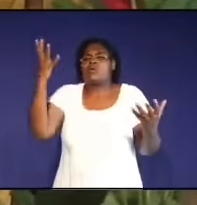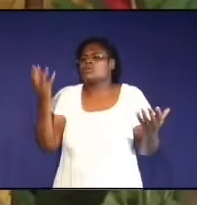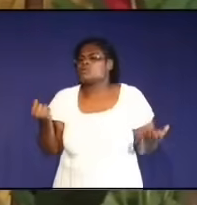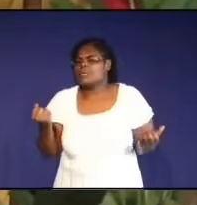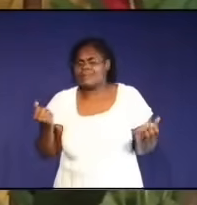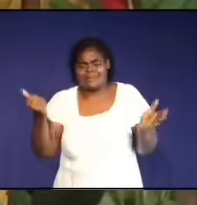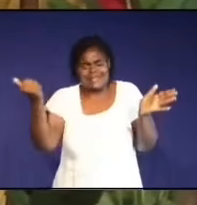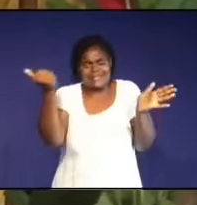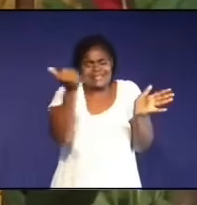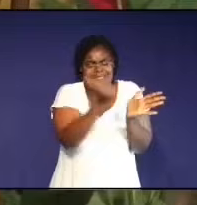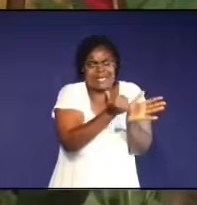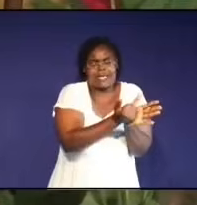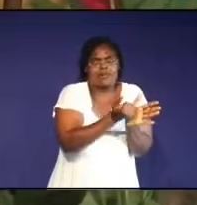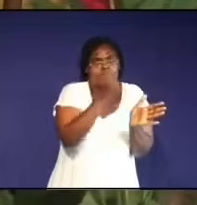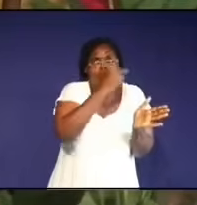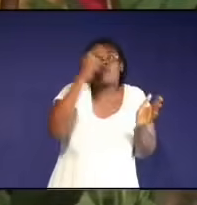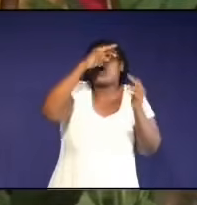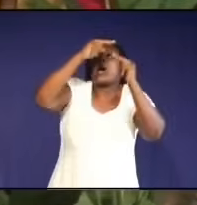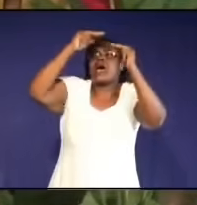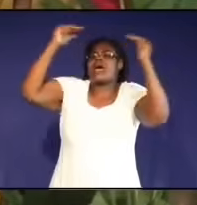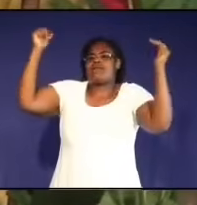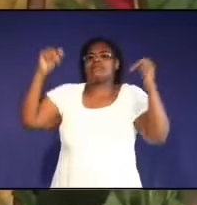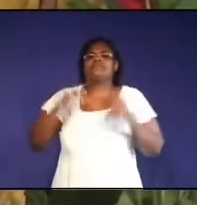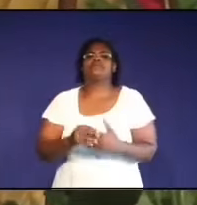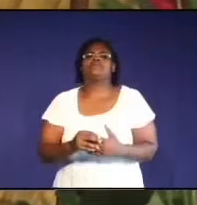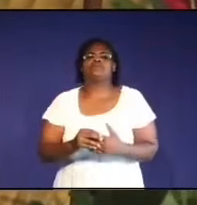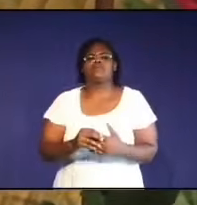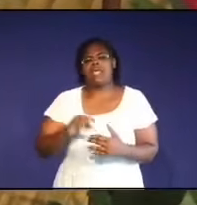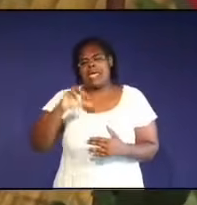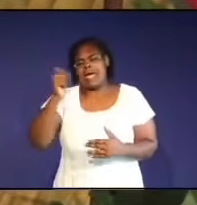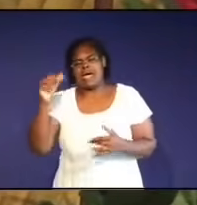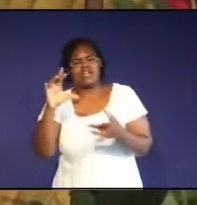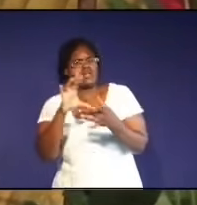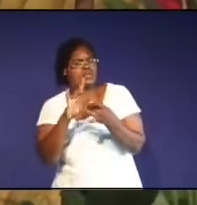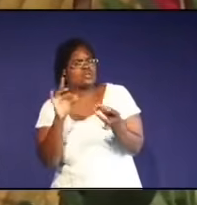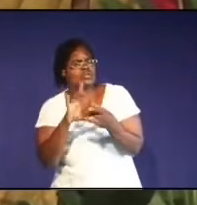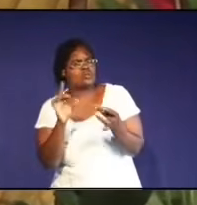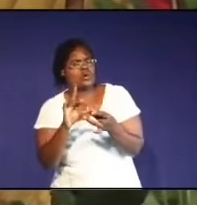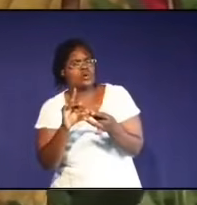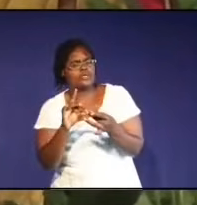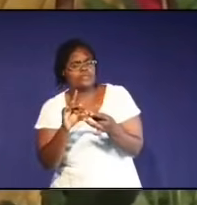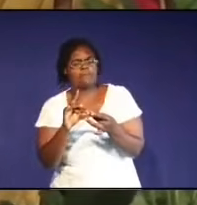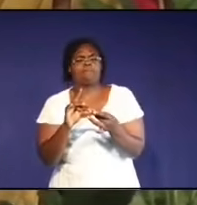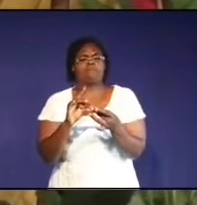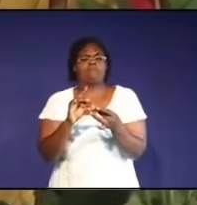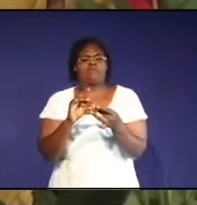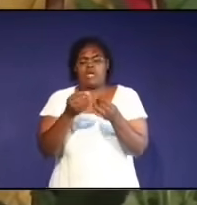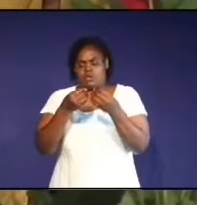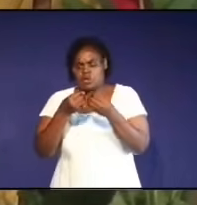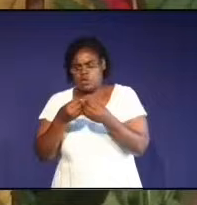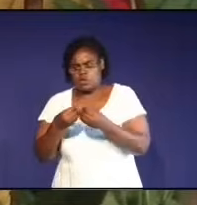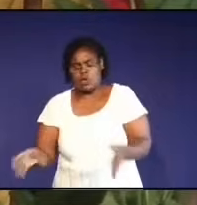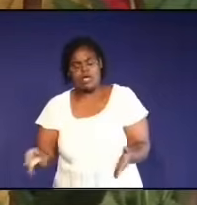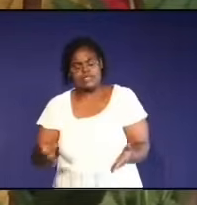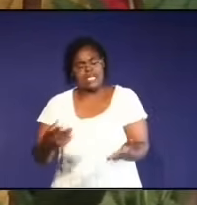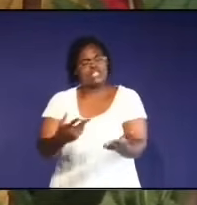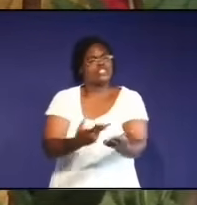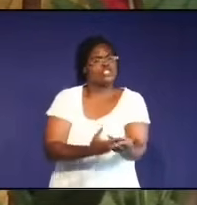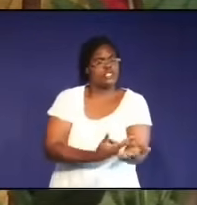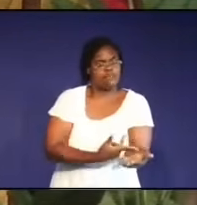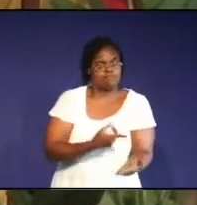his kingdom. The lost sheep knew it was lost, but it couldn't find its way